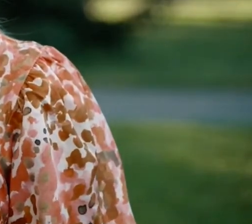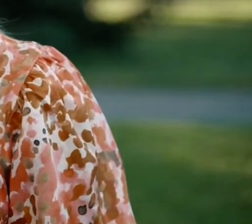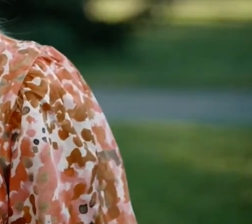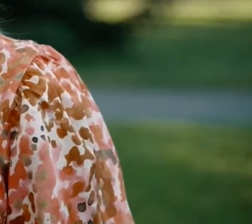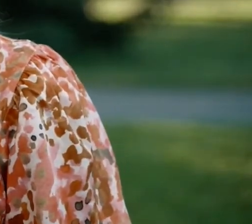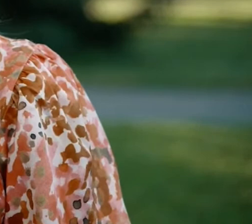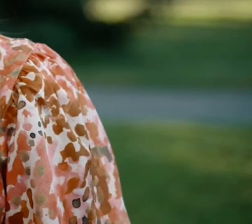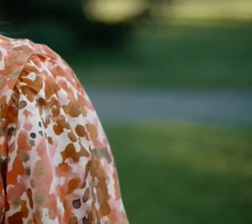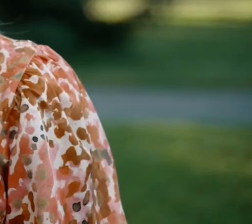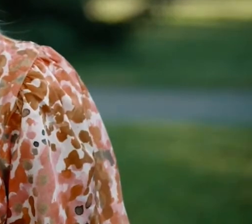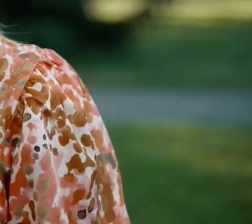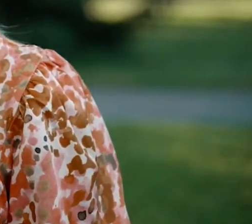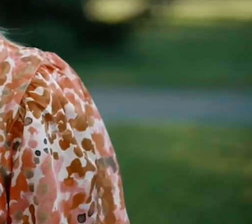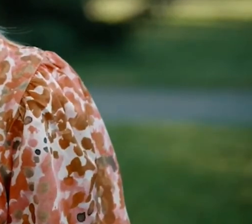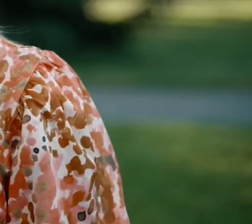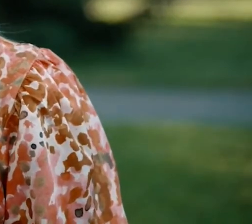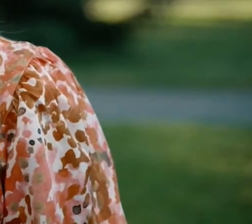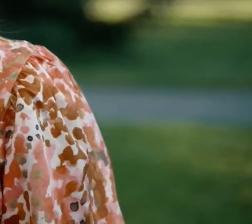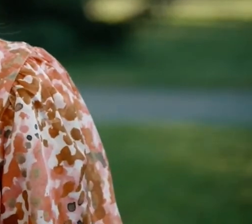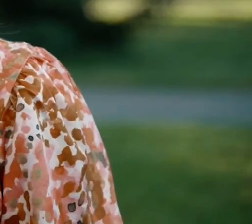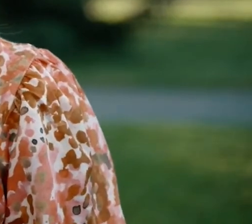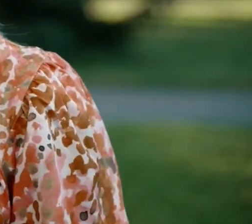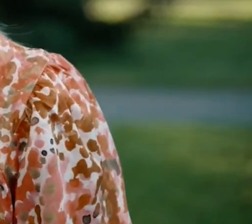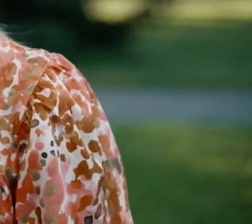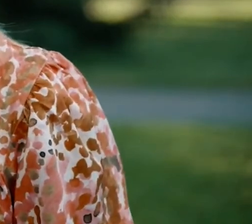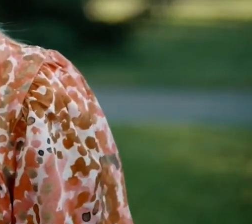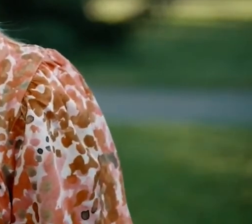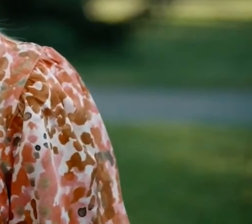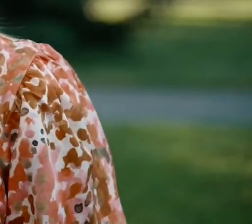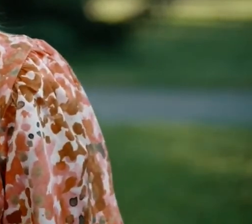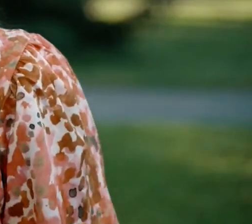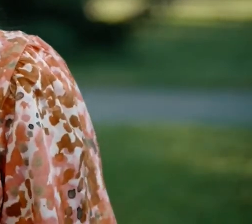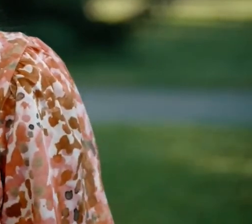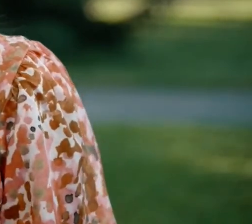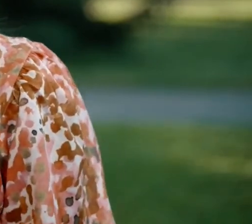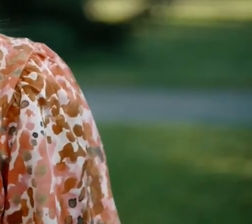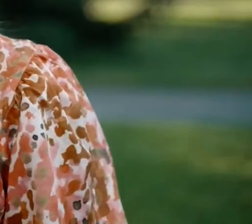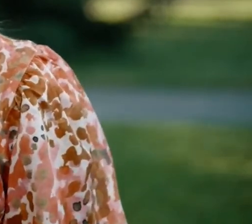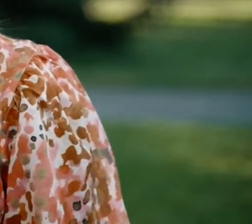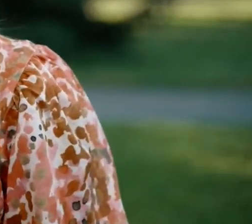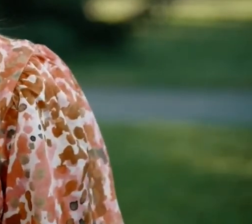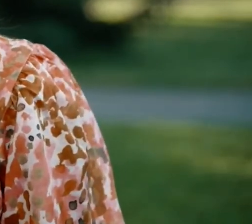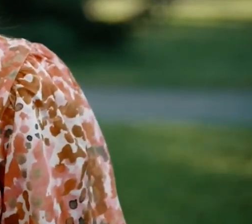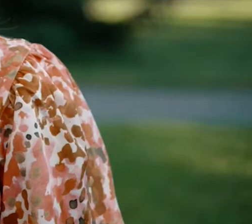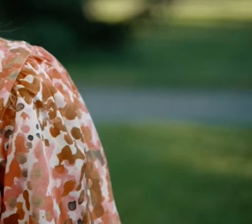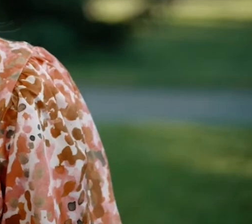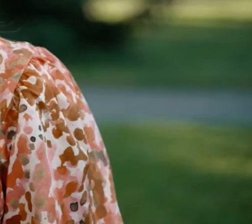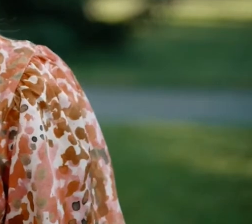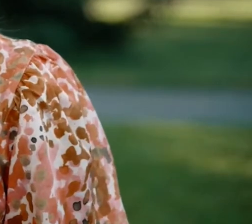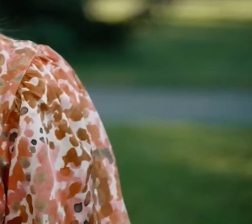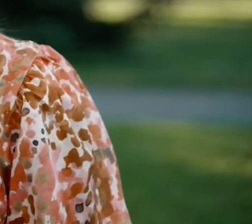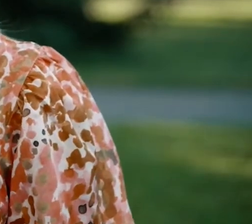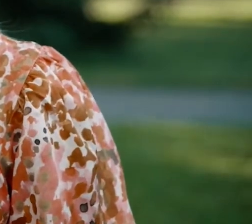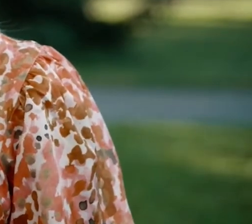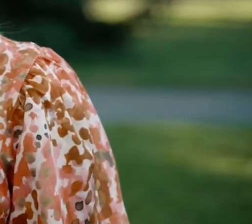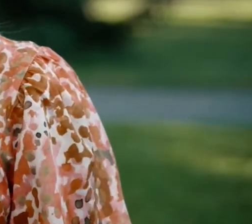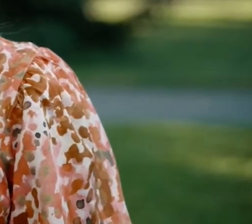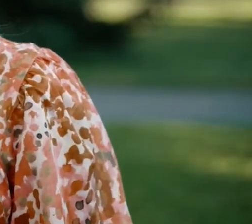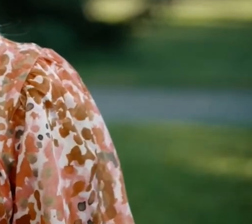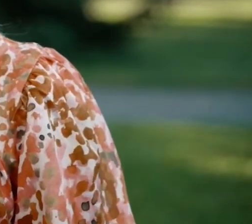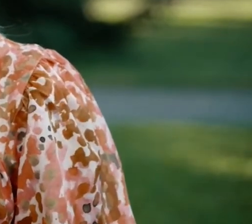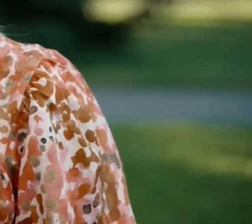and thus also towards human health are intensifying. For our common goal to halt and reverse